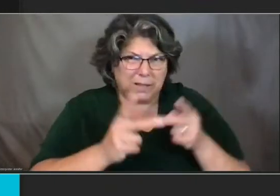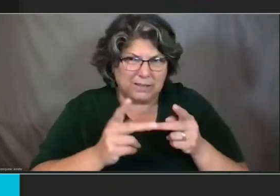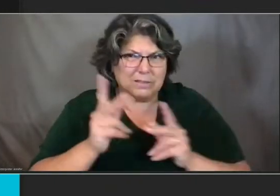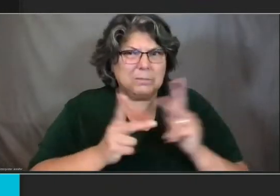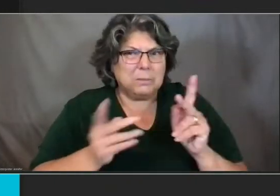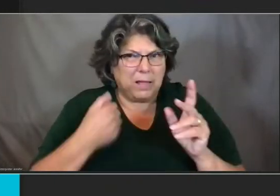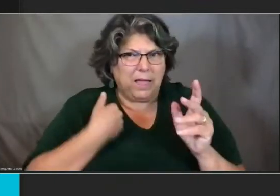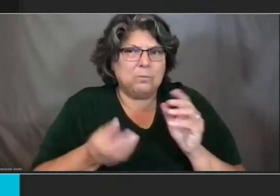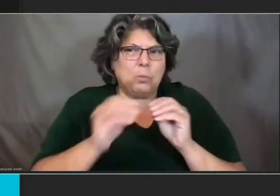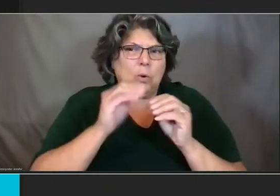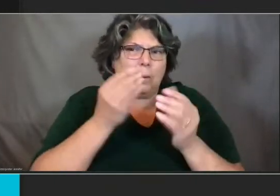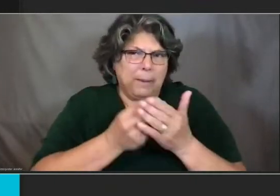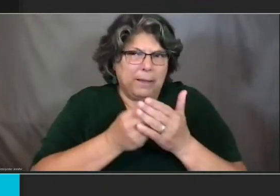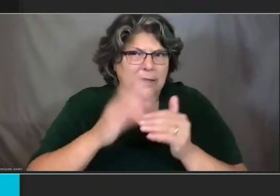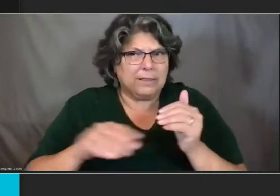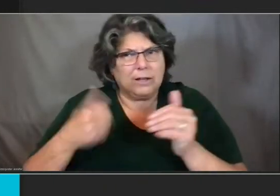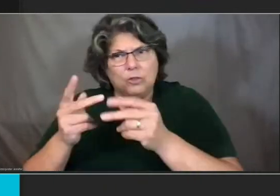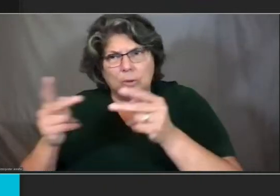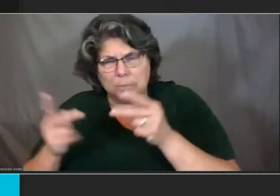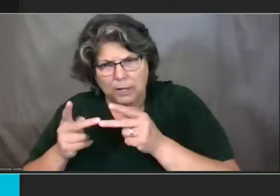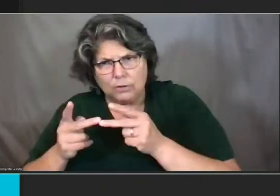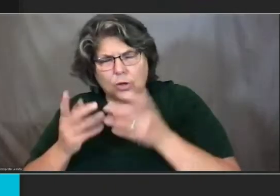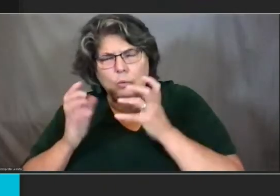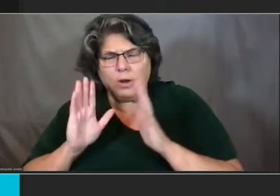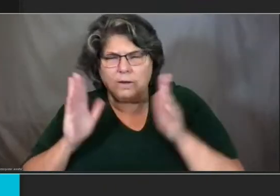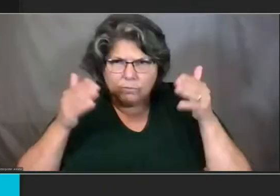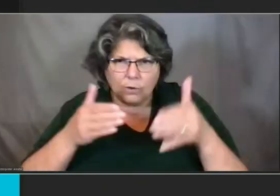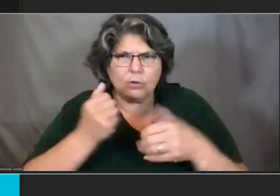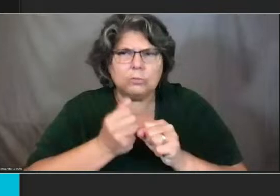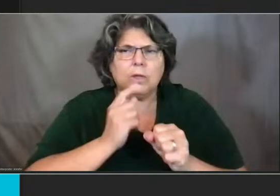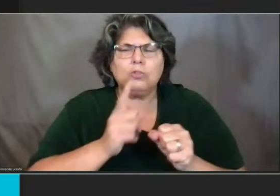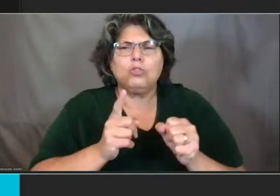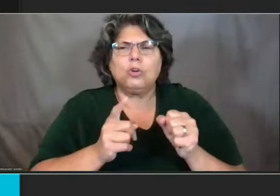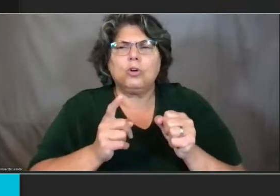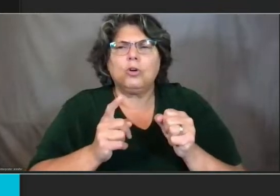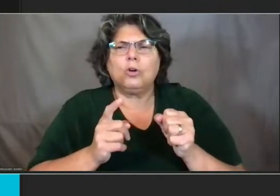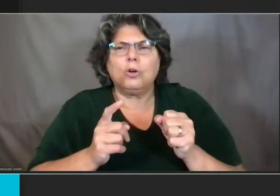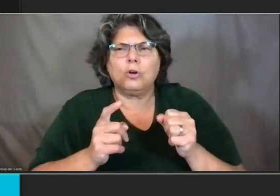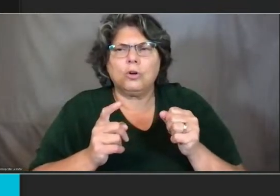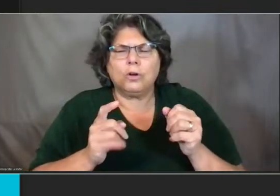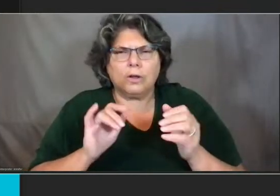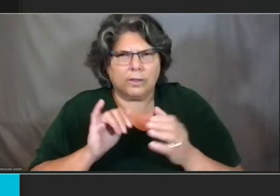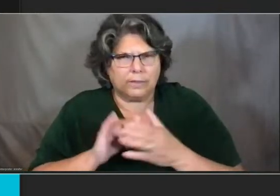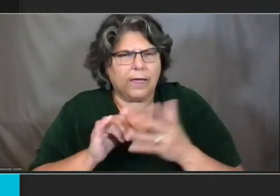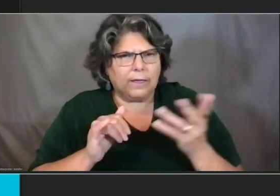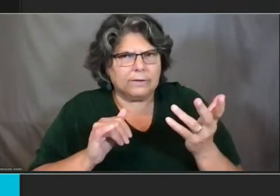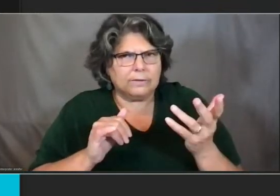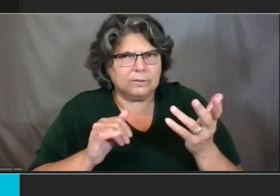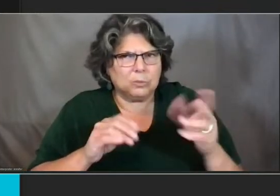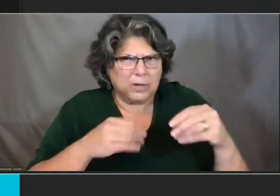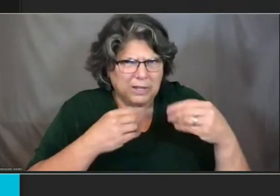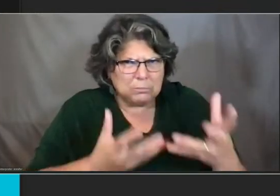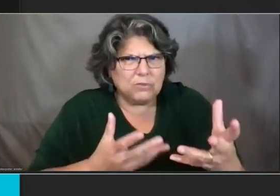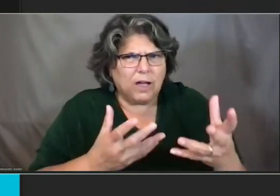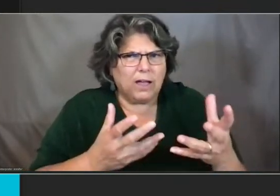so there's a focus on making sure the vaccinations are in the areas where there are less